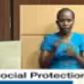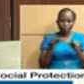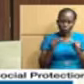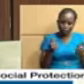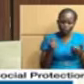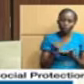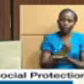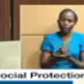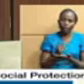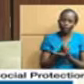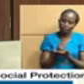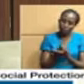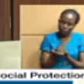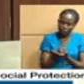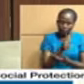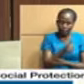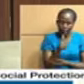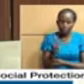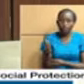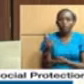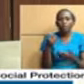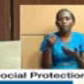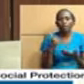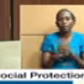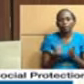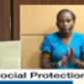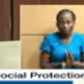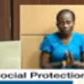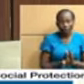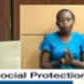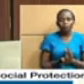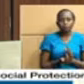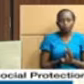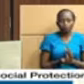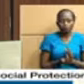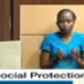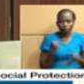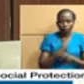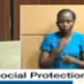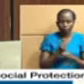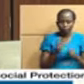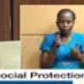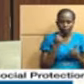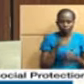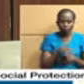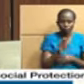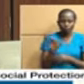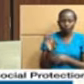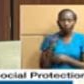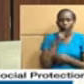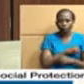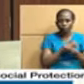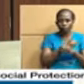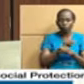protection audit, and then each sector is compelled to cater for the social protection of